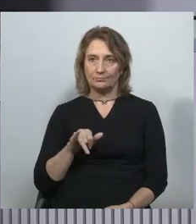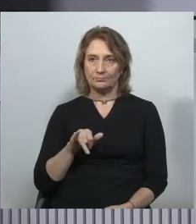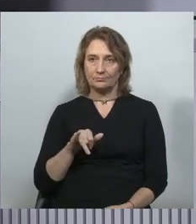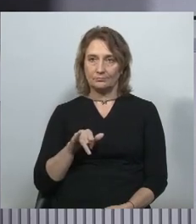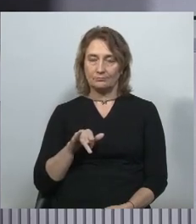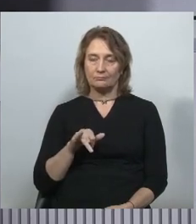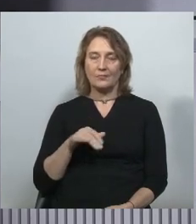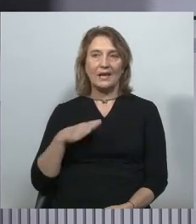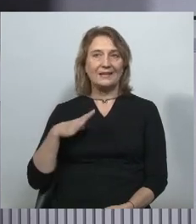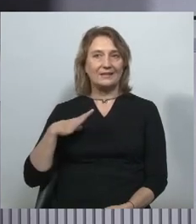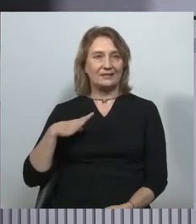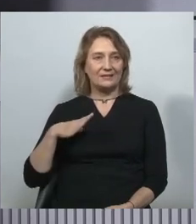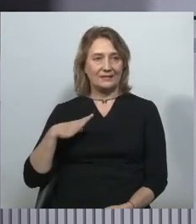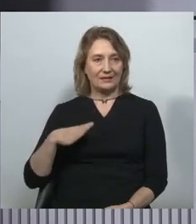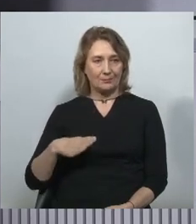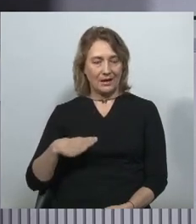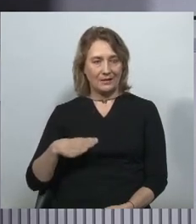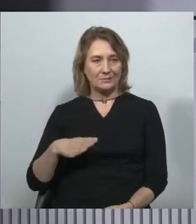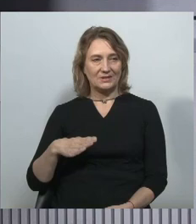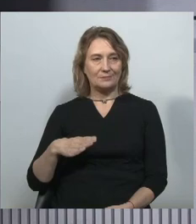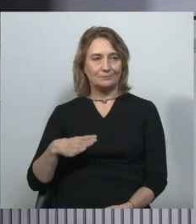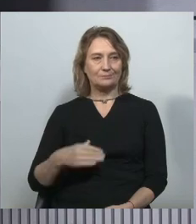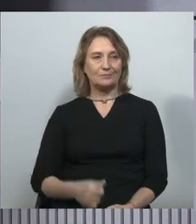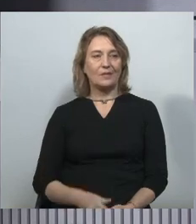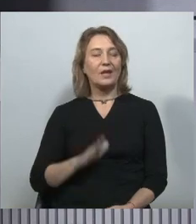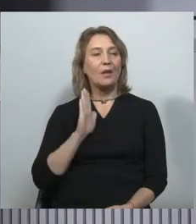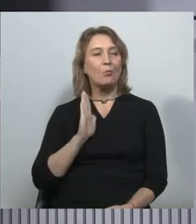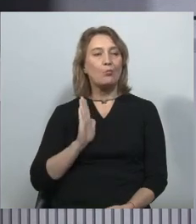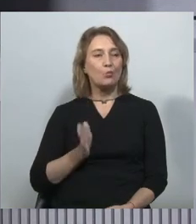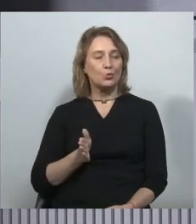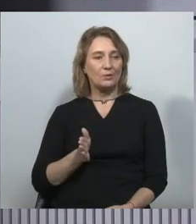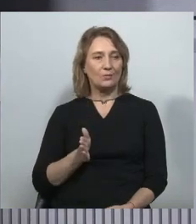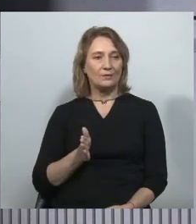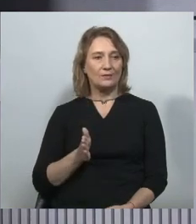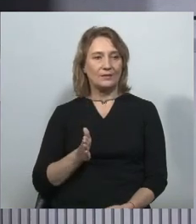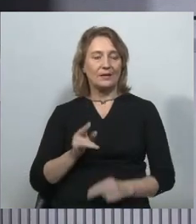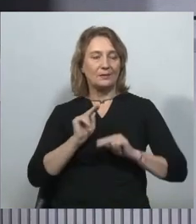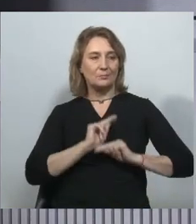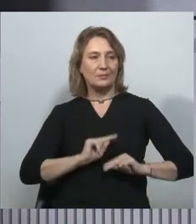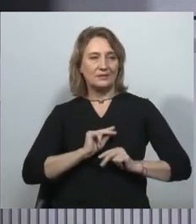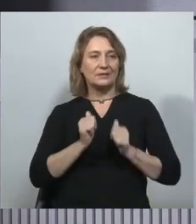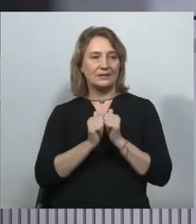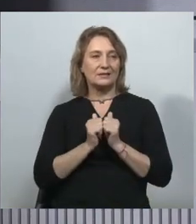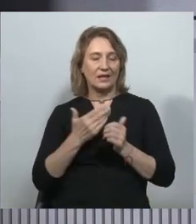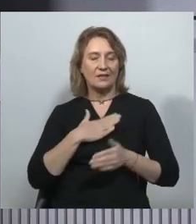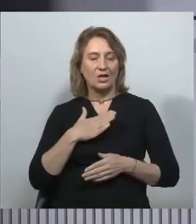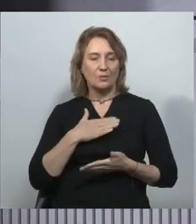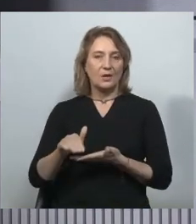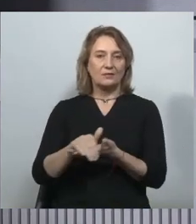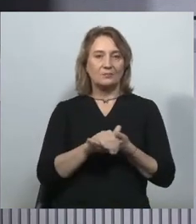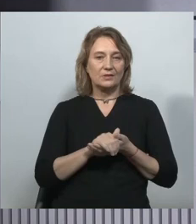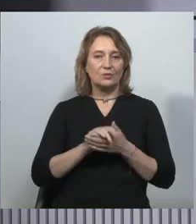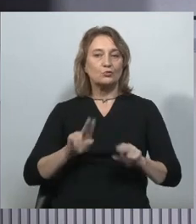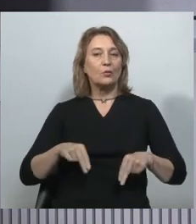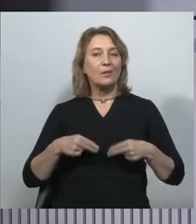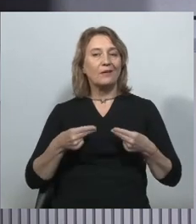be in the future. So let's be creative and let's